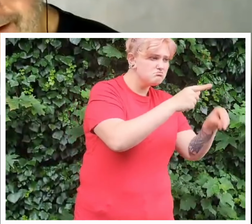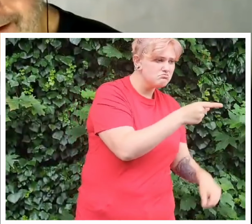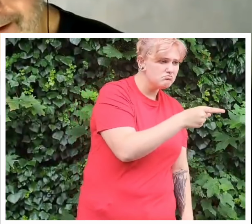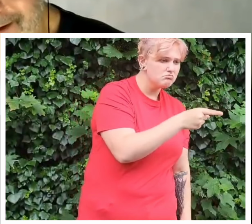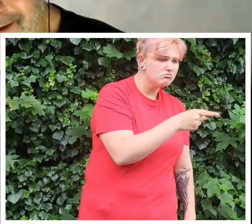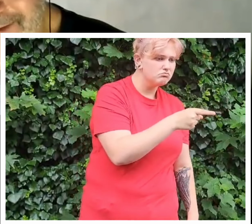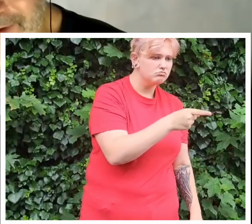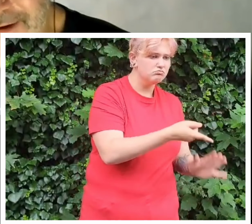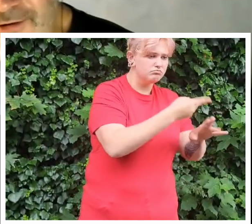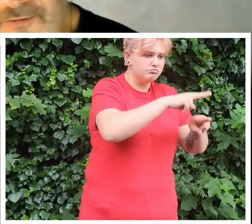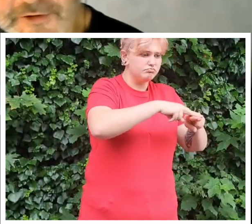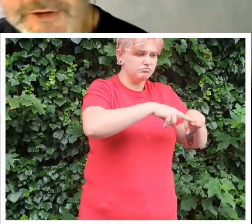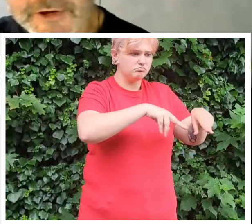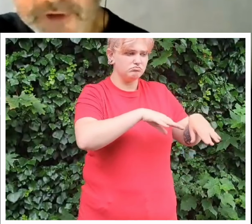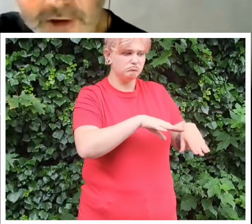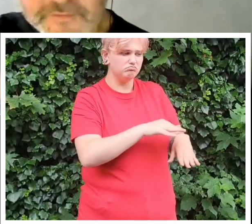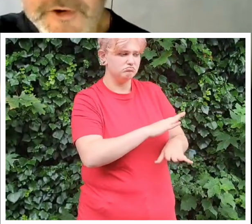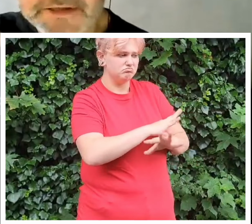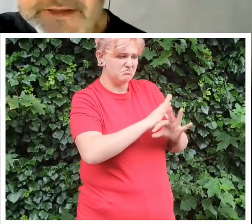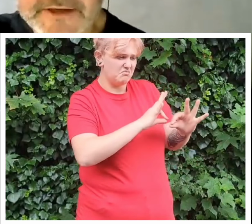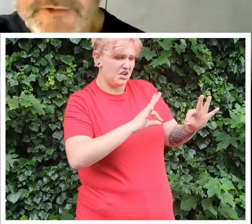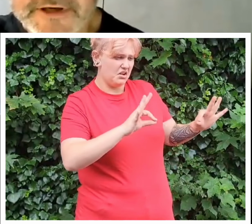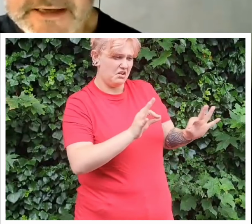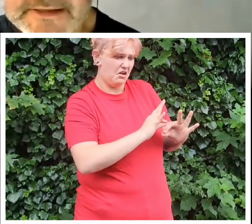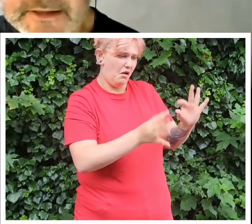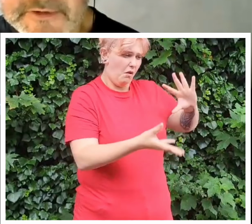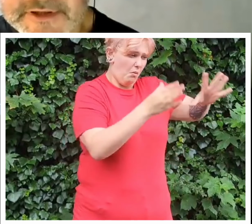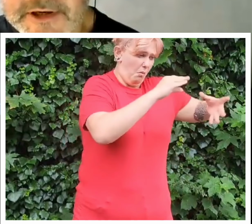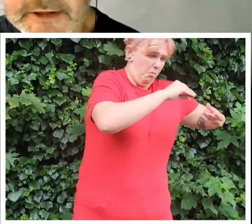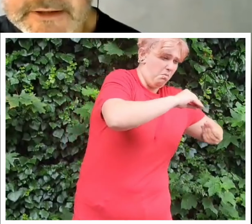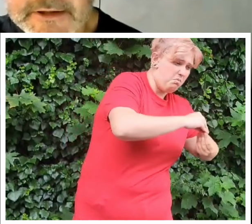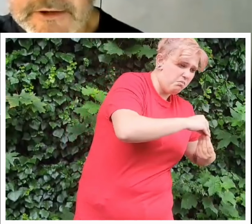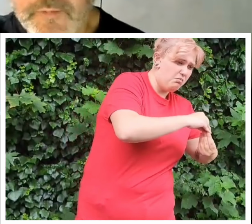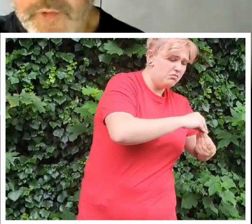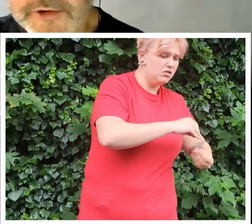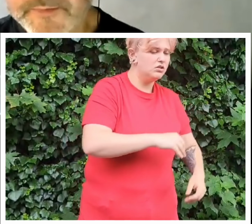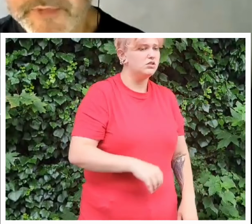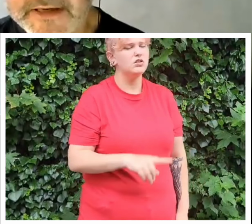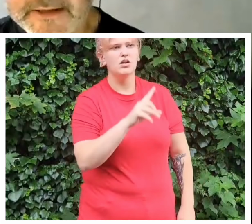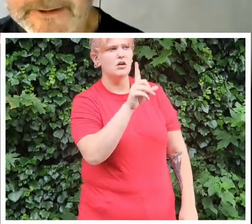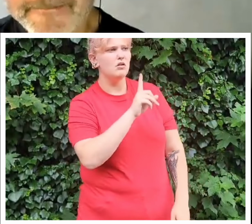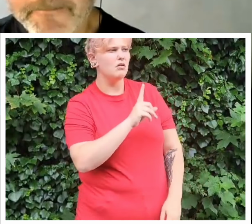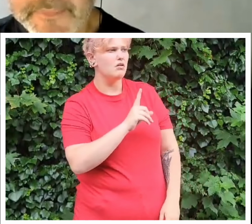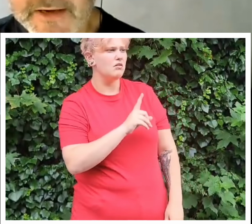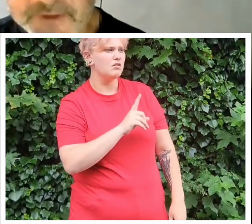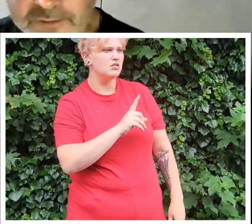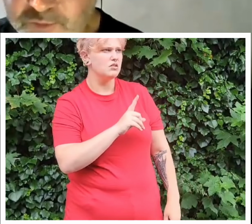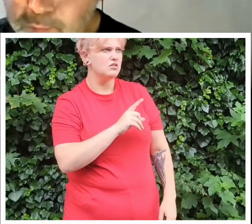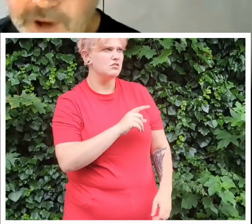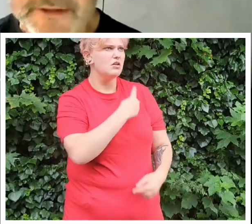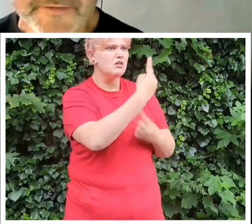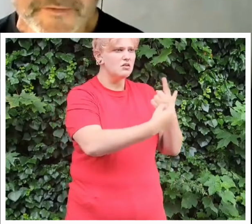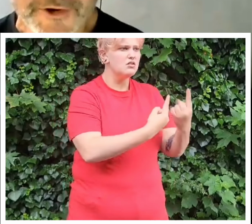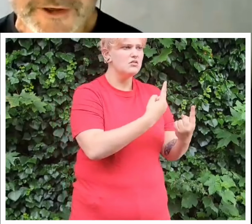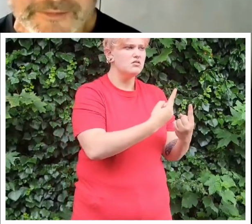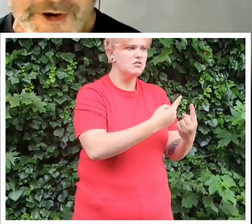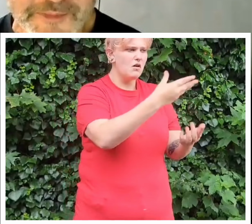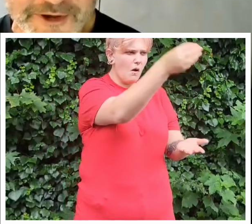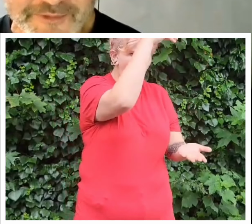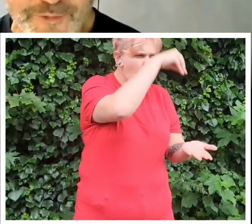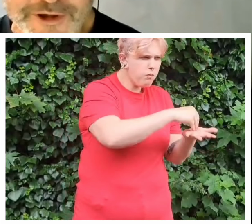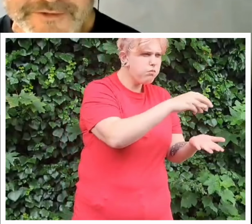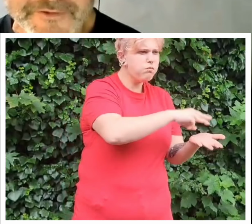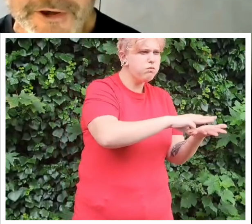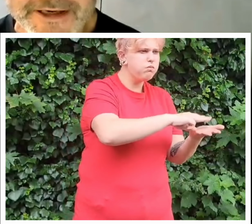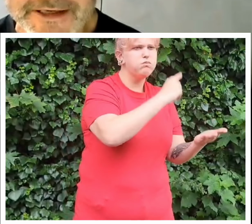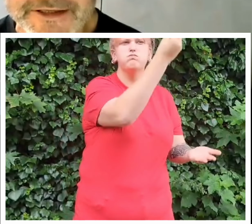you, if it kind of, nullifies that creative side, what has been, if there was one defining